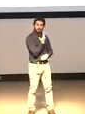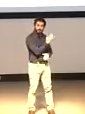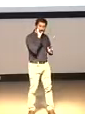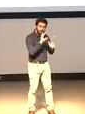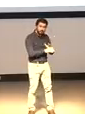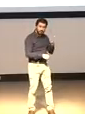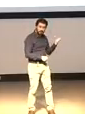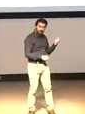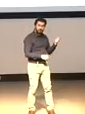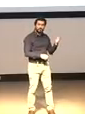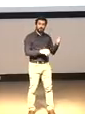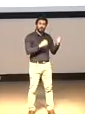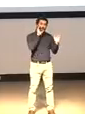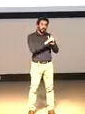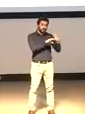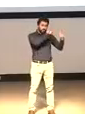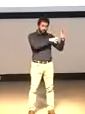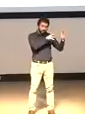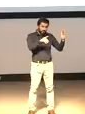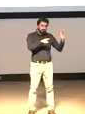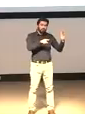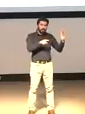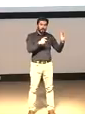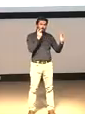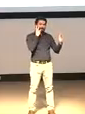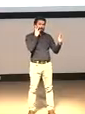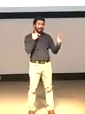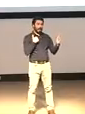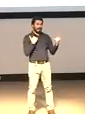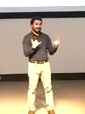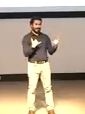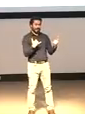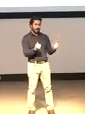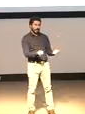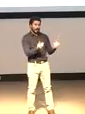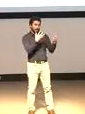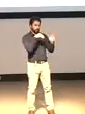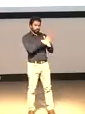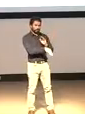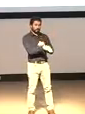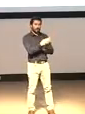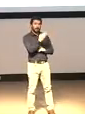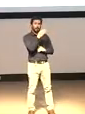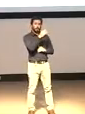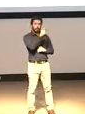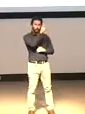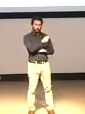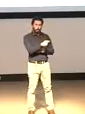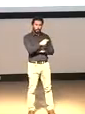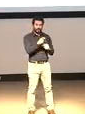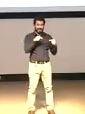this graph and compare our current projections, which are in the blue bars, showing a loss for the current fiscal year of $21 million.